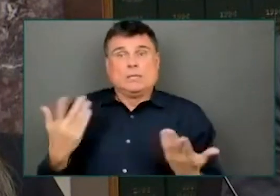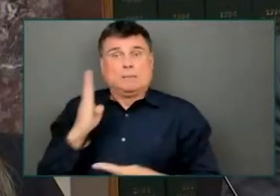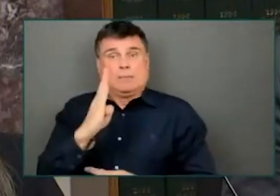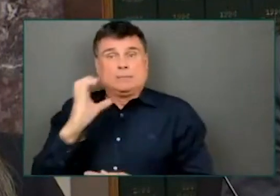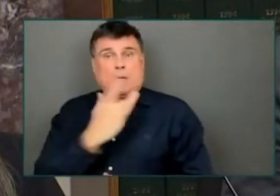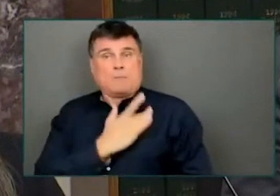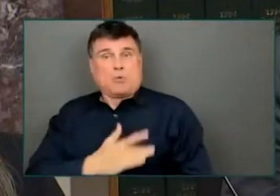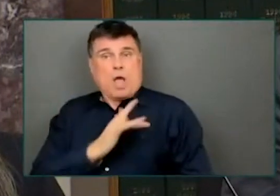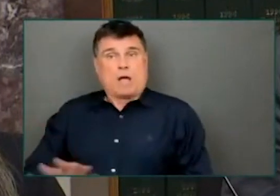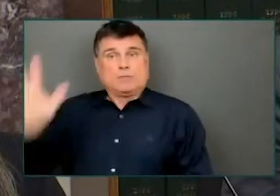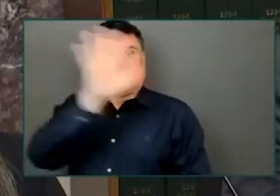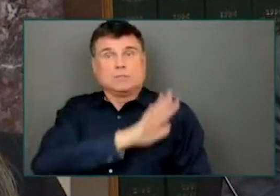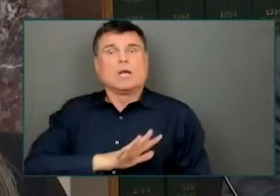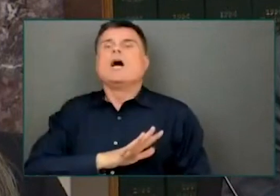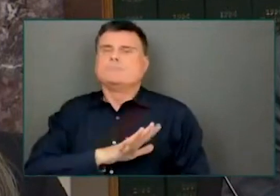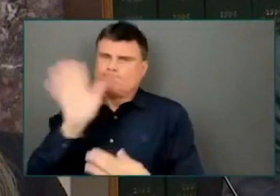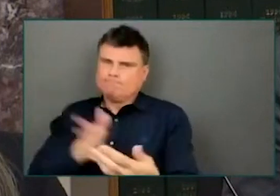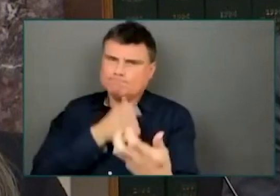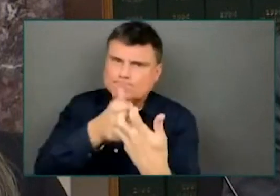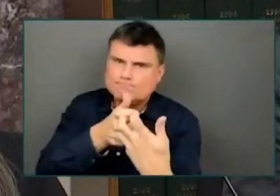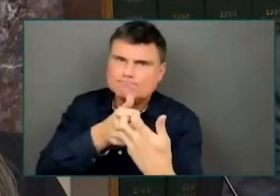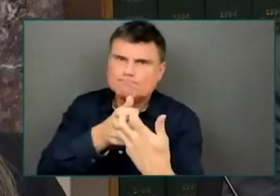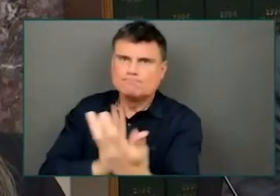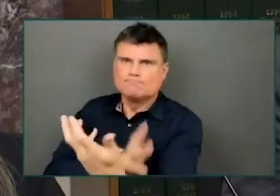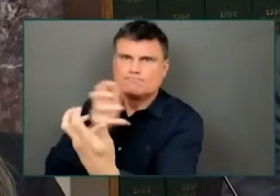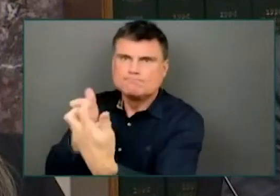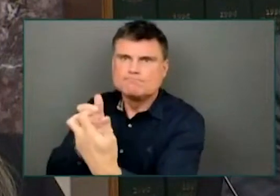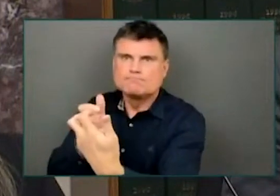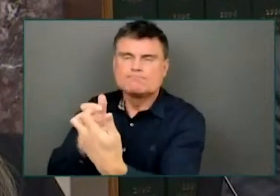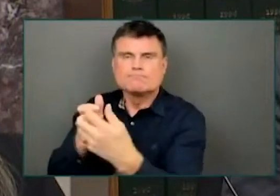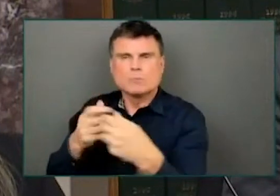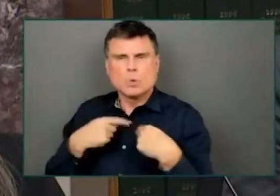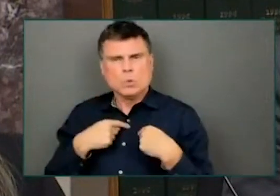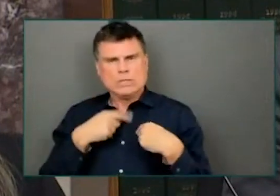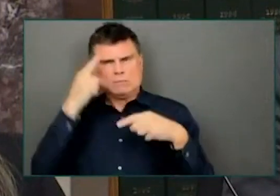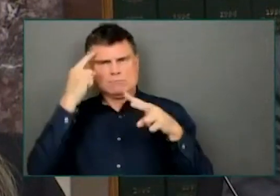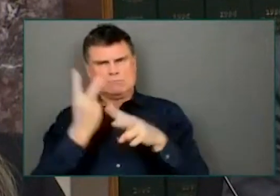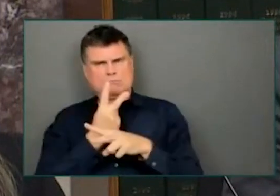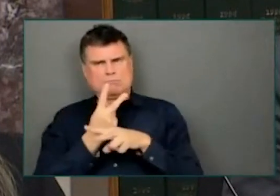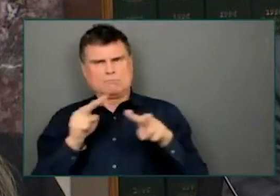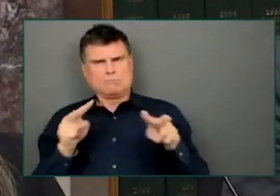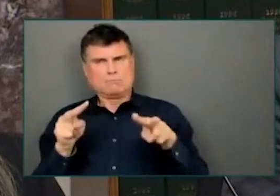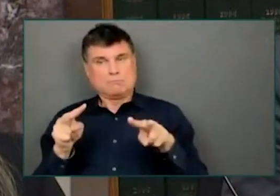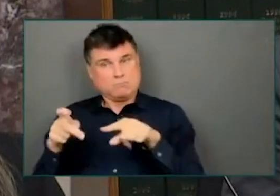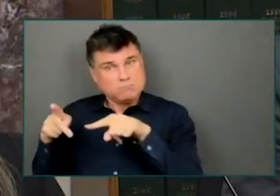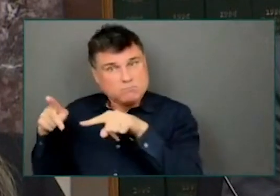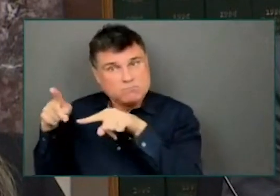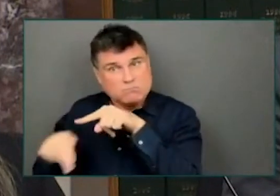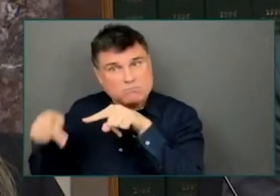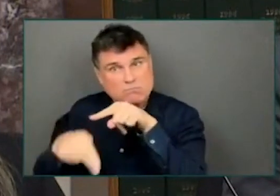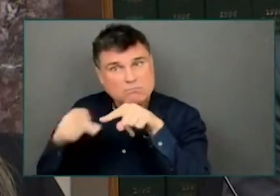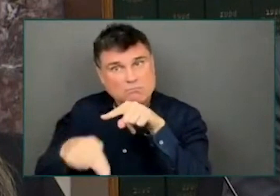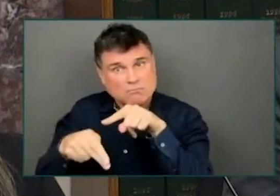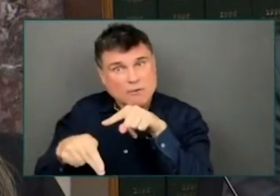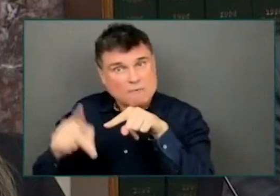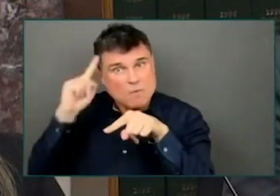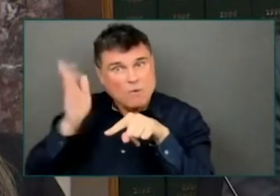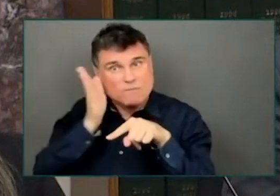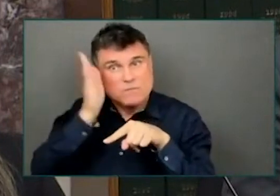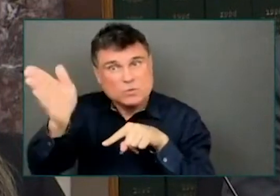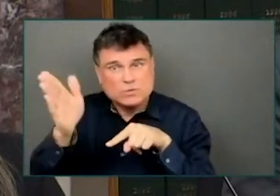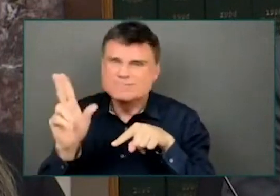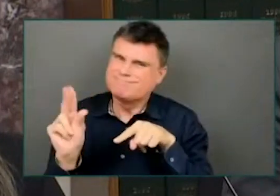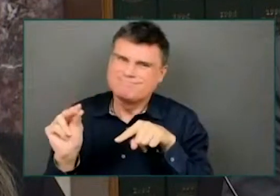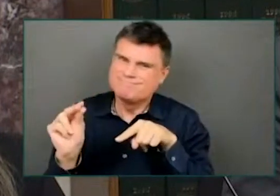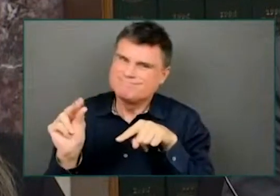differently. Some argue that cuts in a reduced role of government is the right way forward. But that's not what most